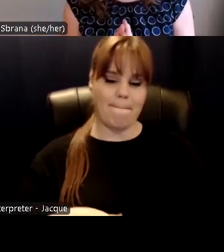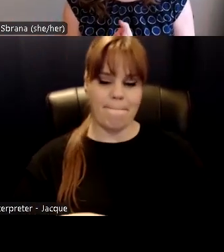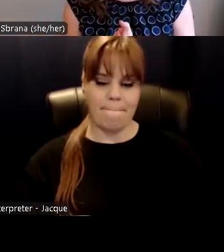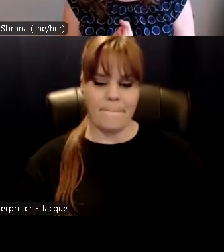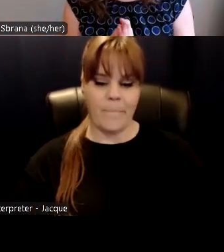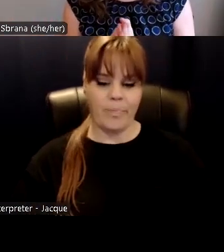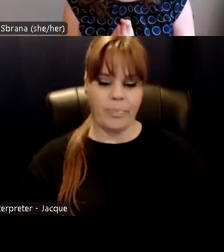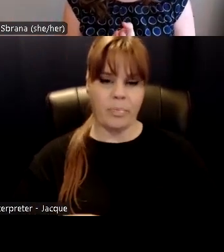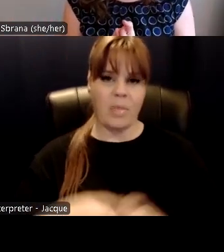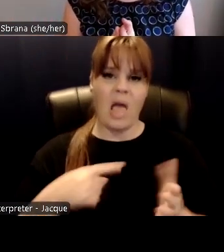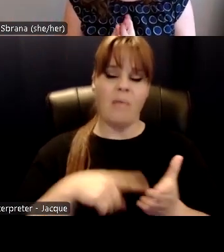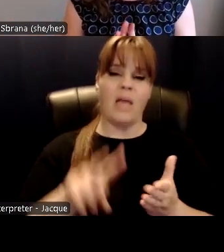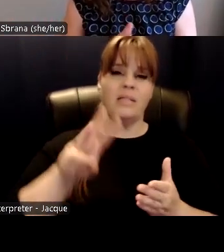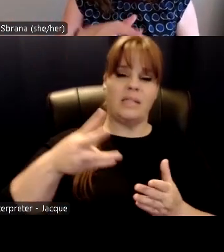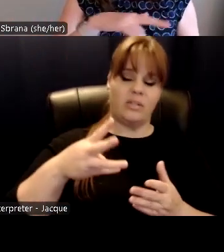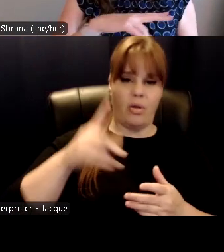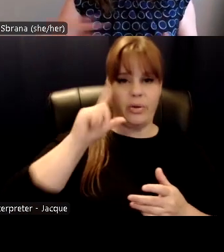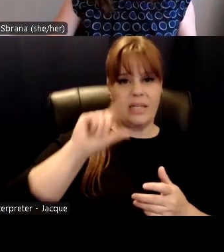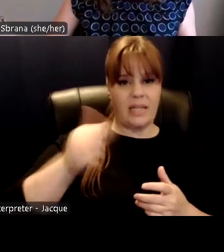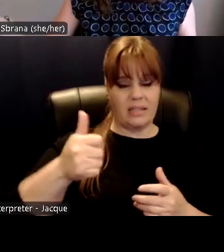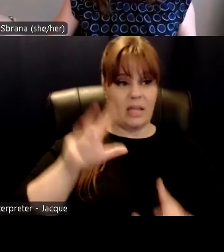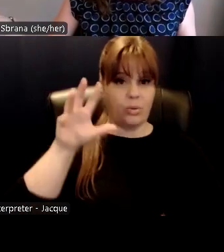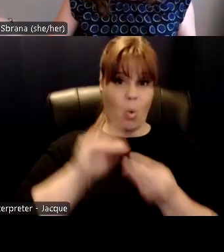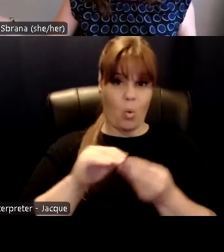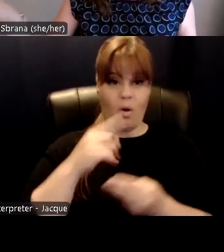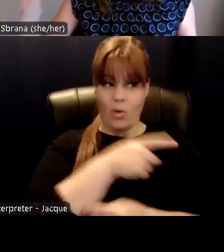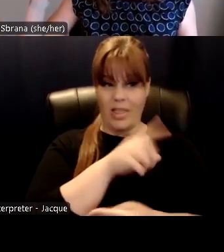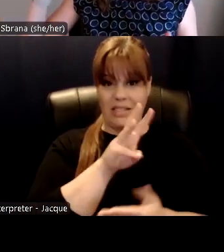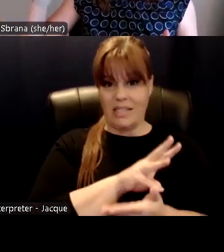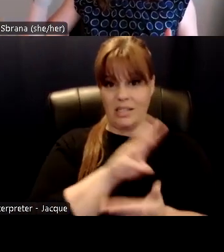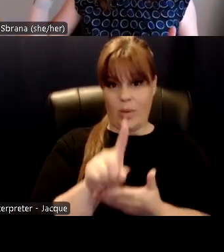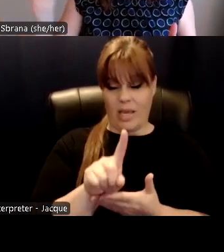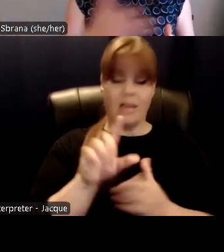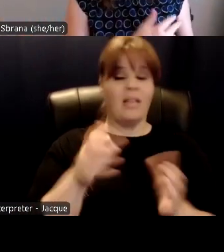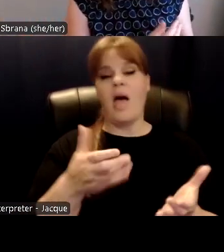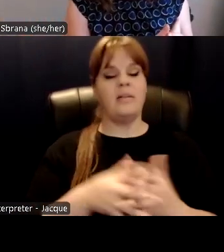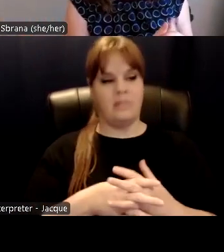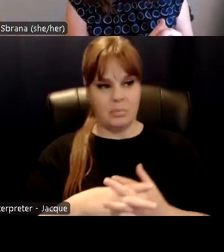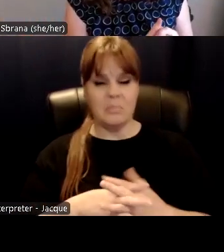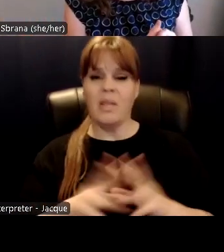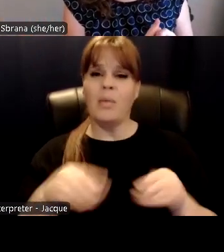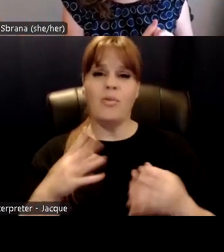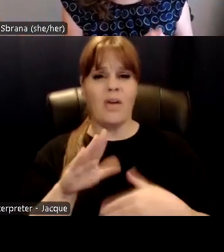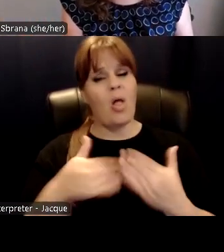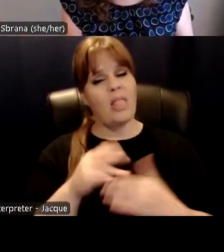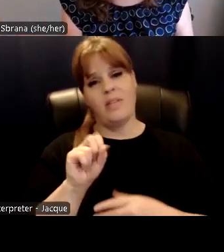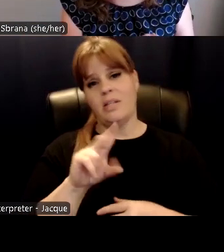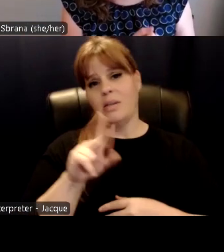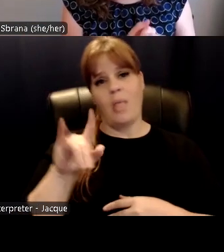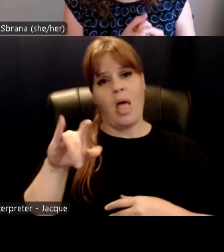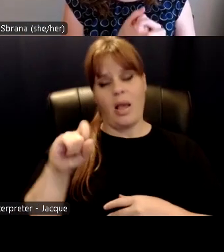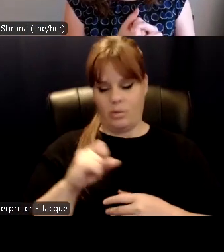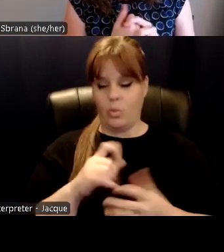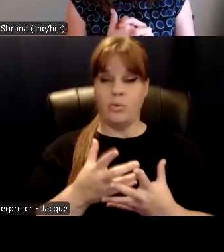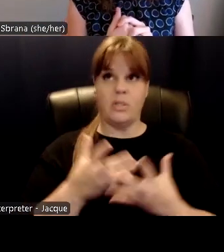paid $6.10 total for this 6-week class. They provided all of the supplies, which was a substantial